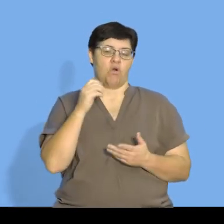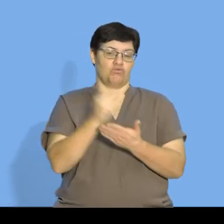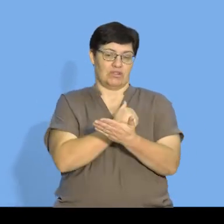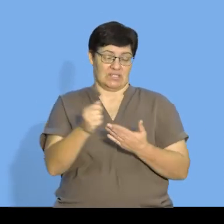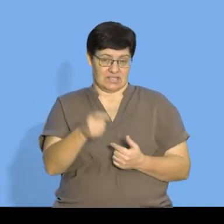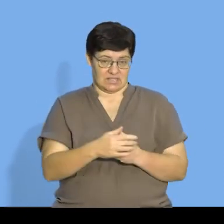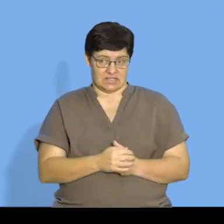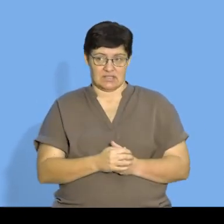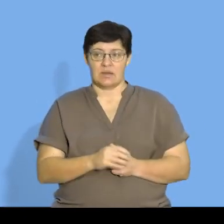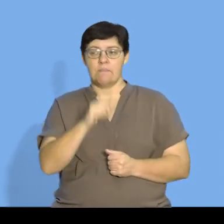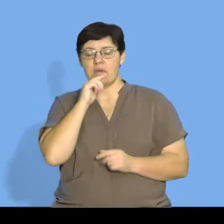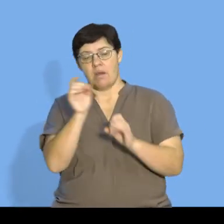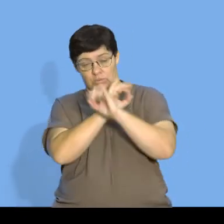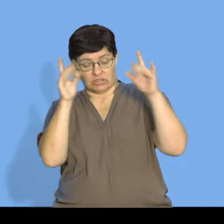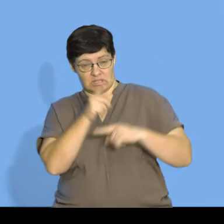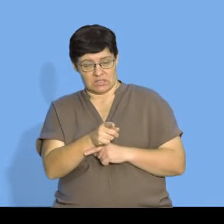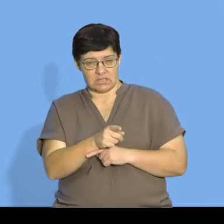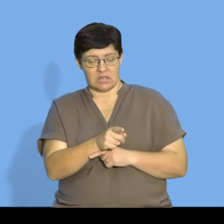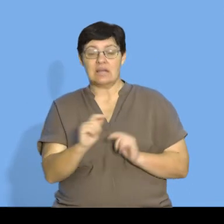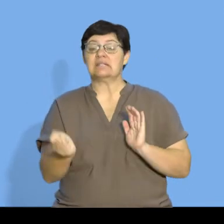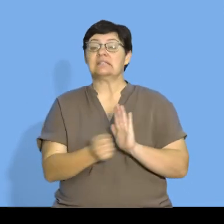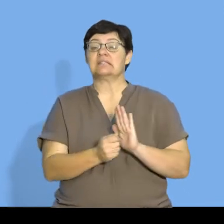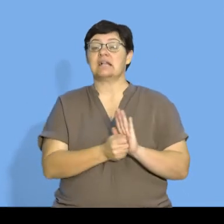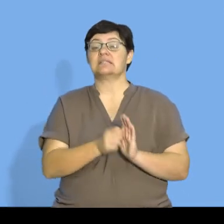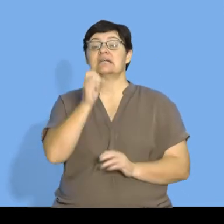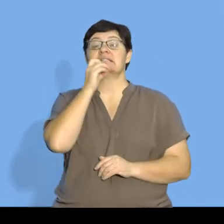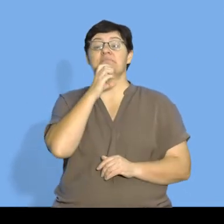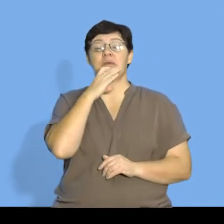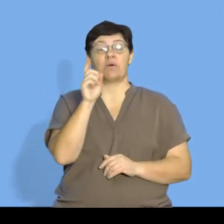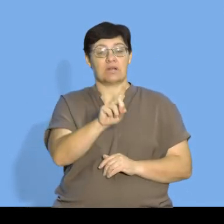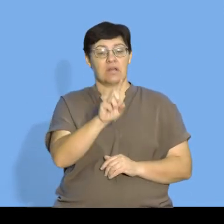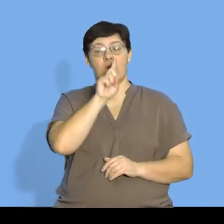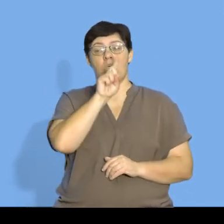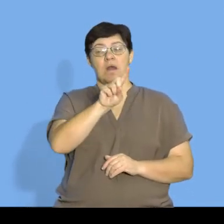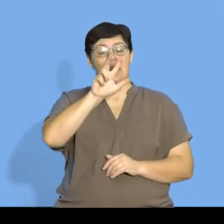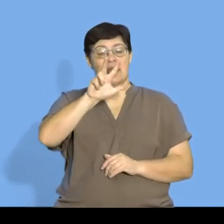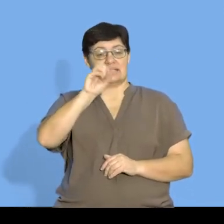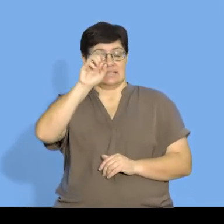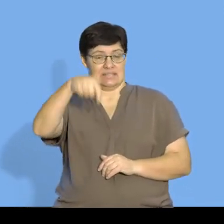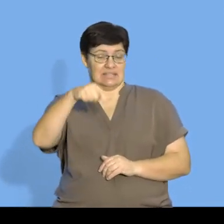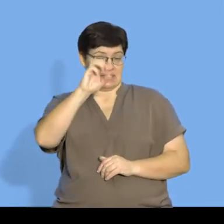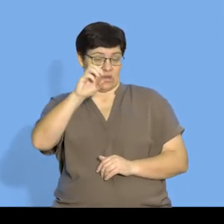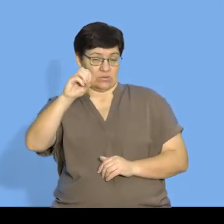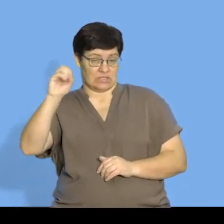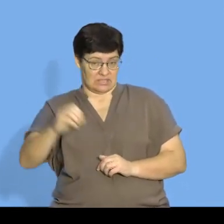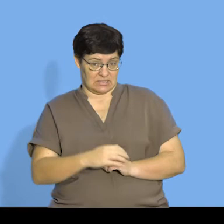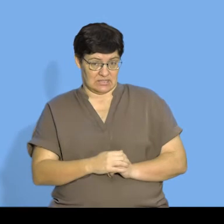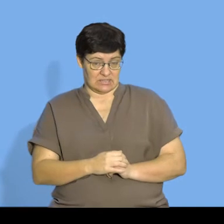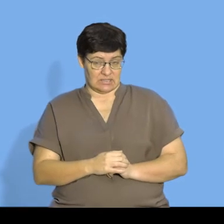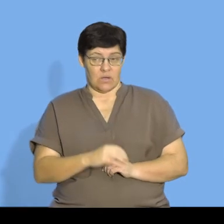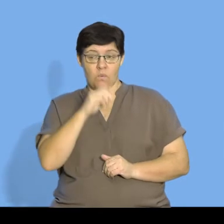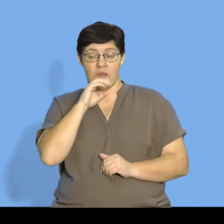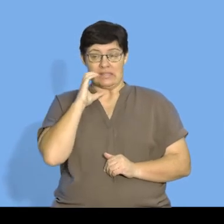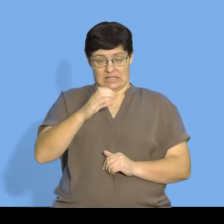credit, and it is projected that our sales will be, for September, will be 180,000. Remember, we're calculating